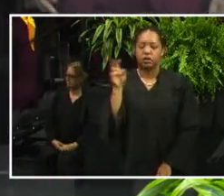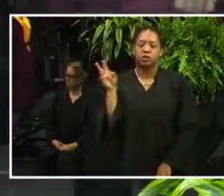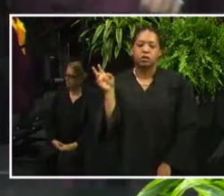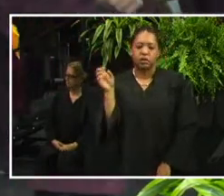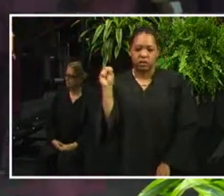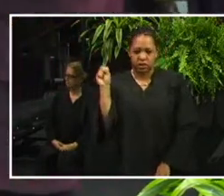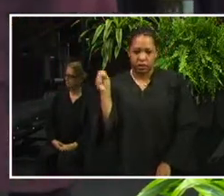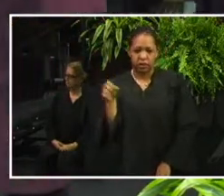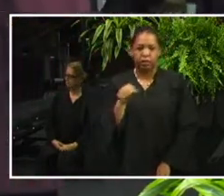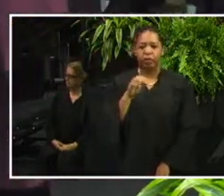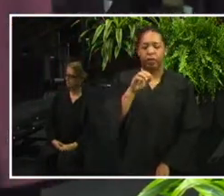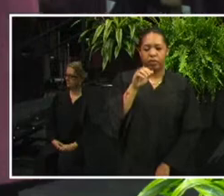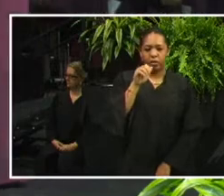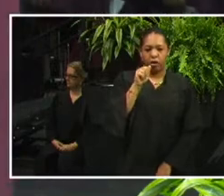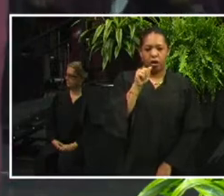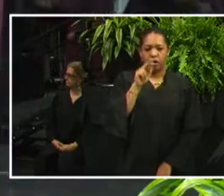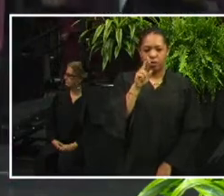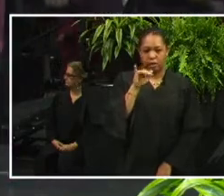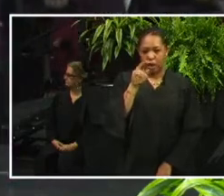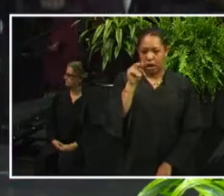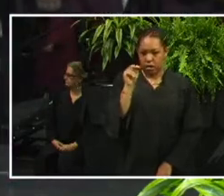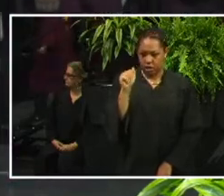Ayana Gamble.